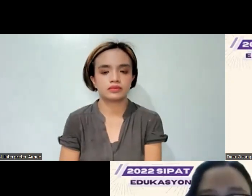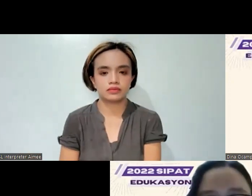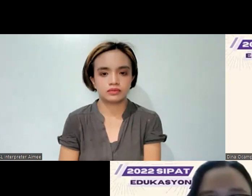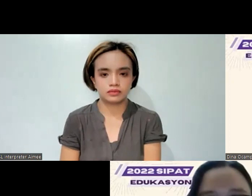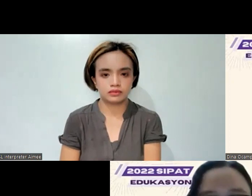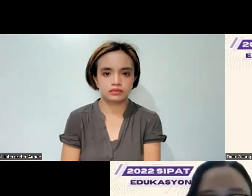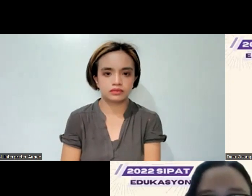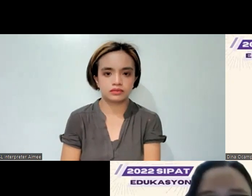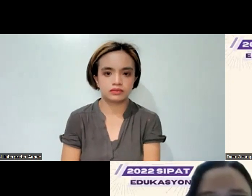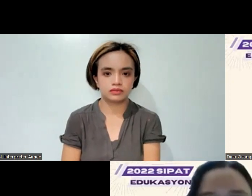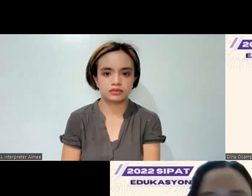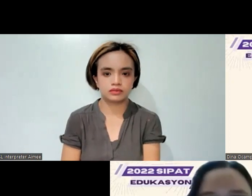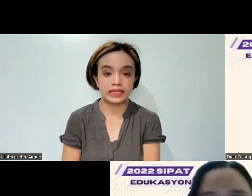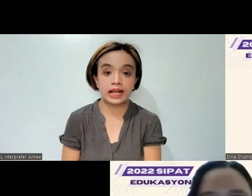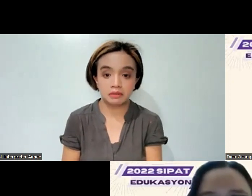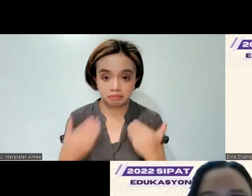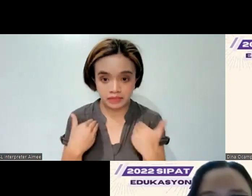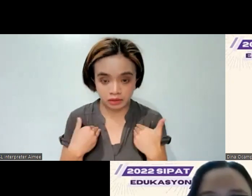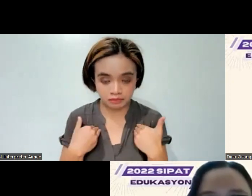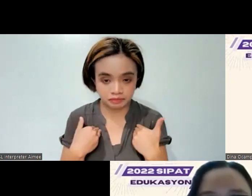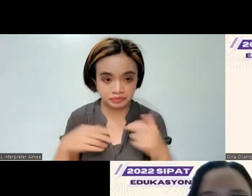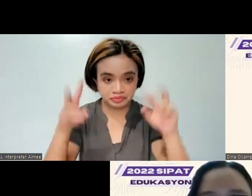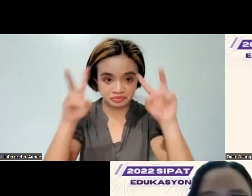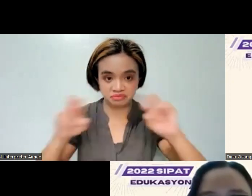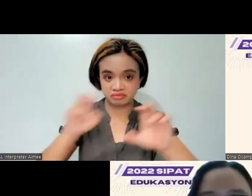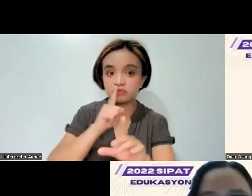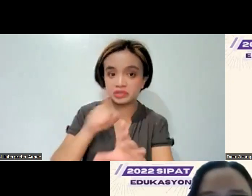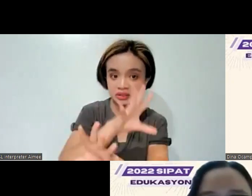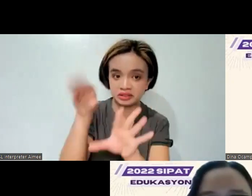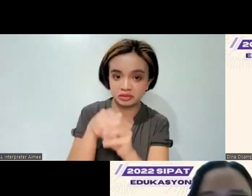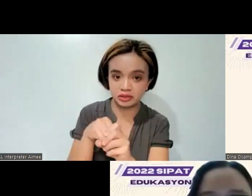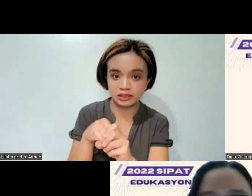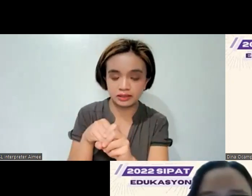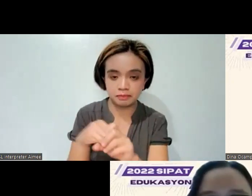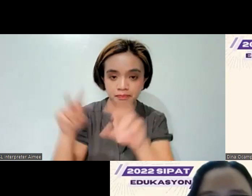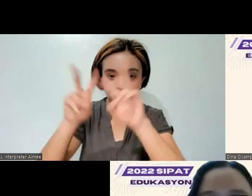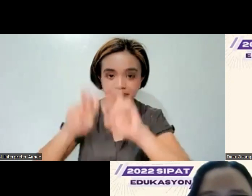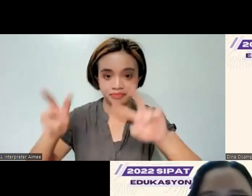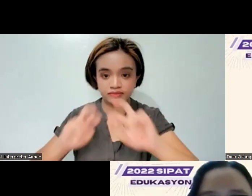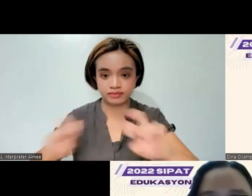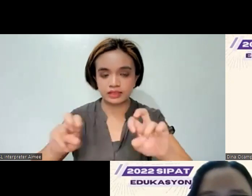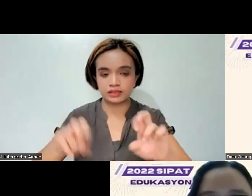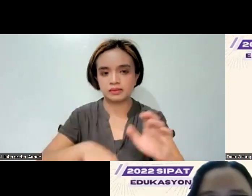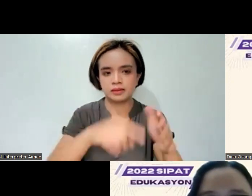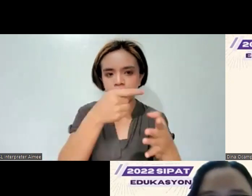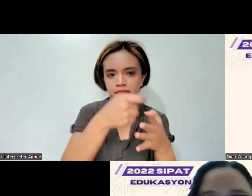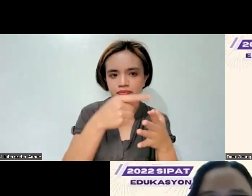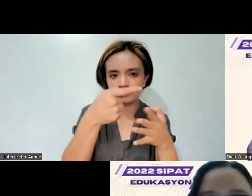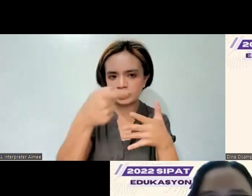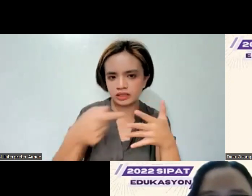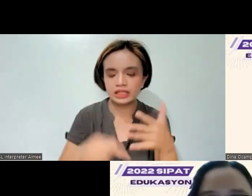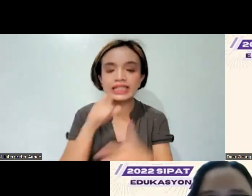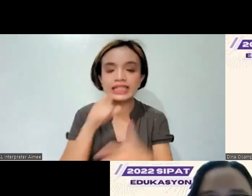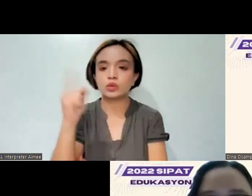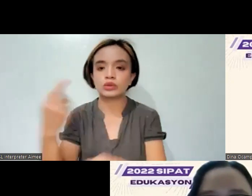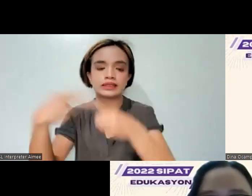Did you come across a paper that included research enumerators or not just